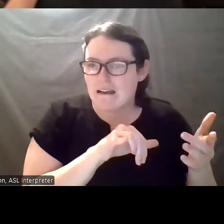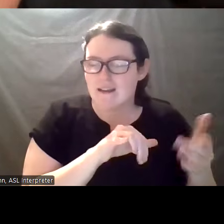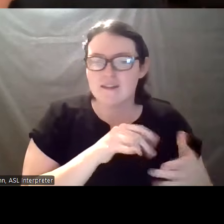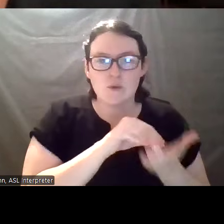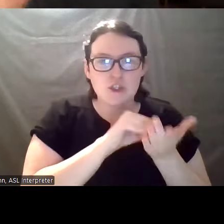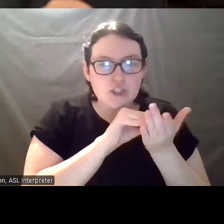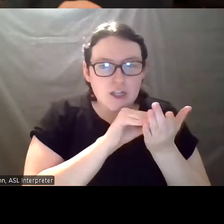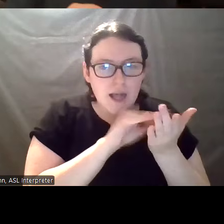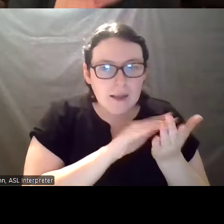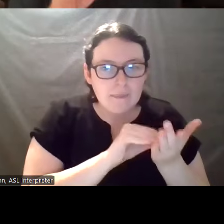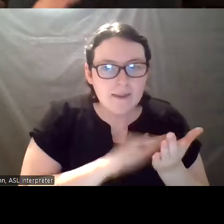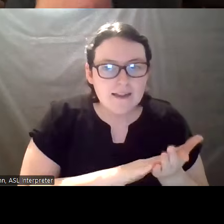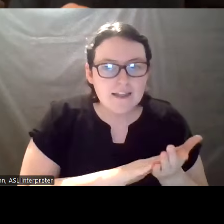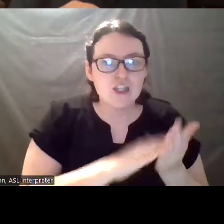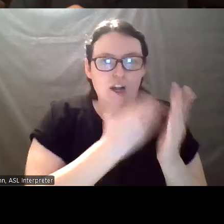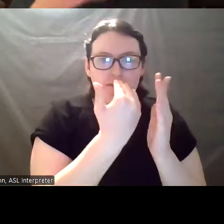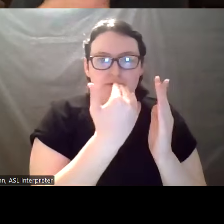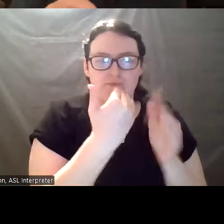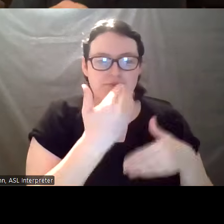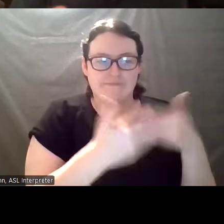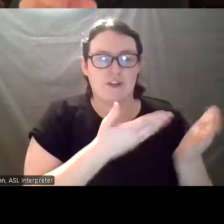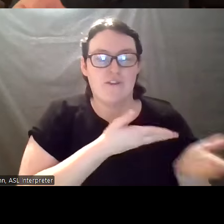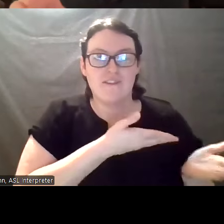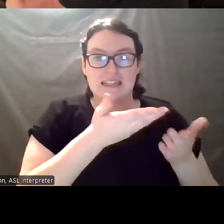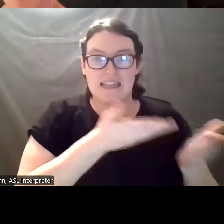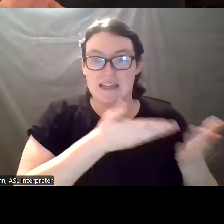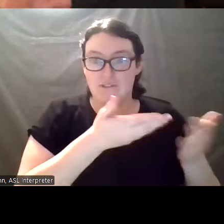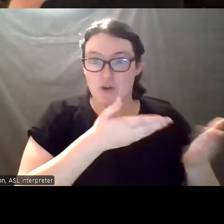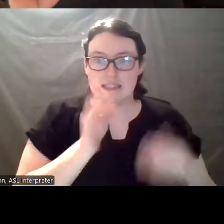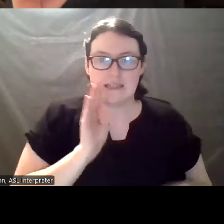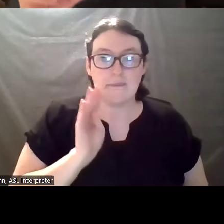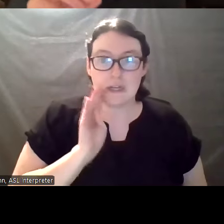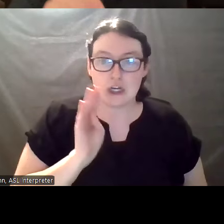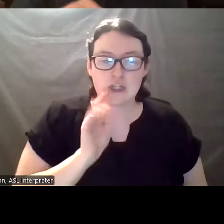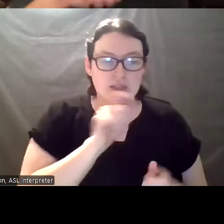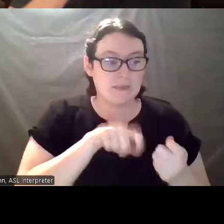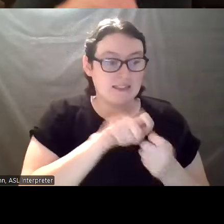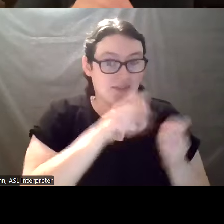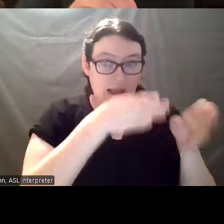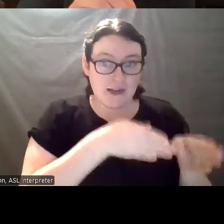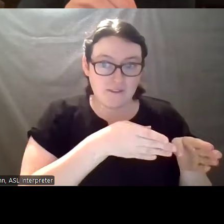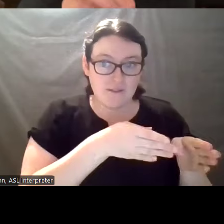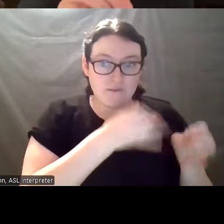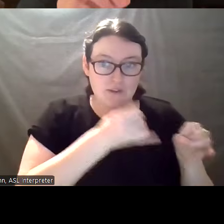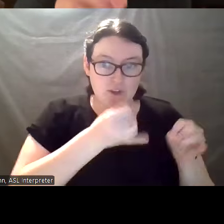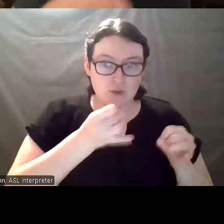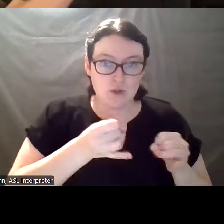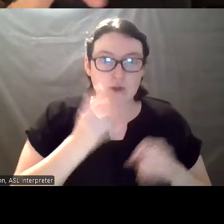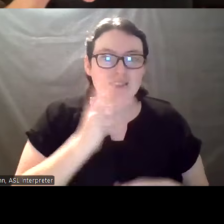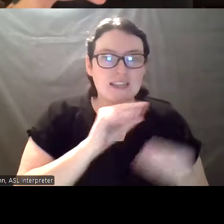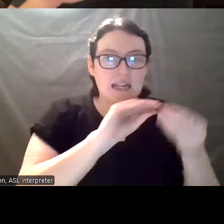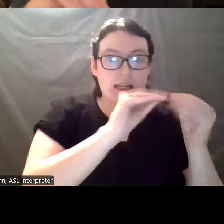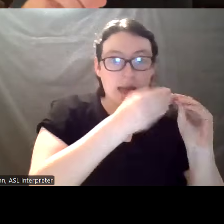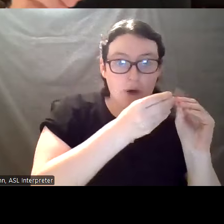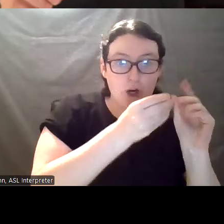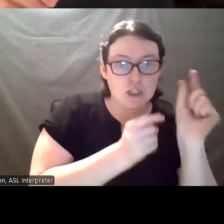documentation of a series of deliveries of beer to particular individuals. What you see is basically numerical signs in each of these